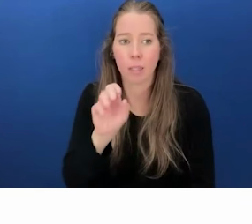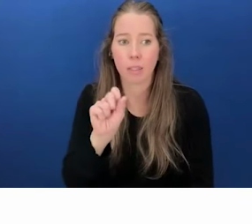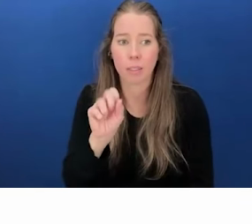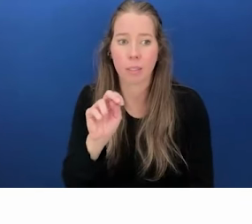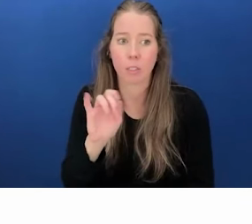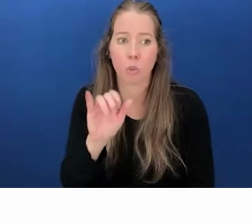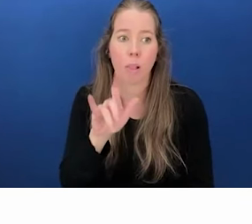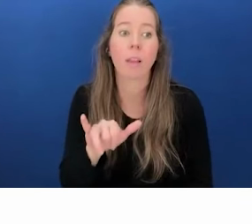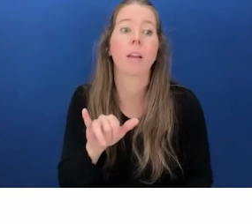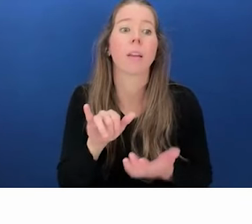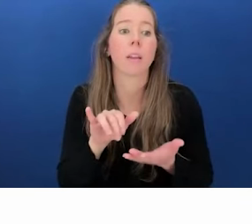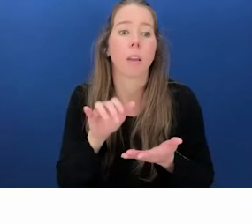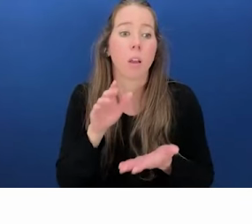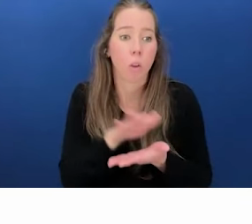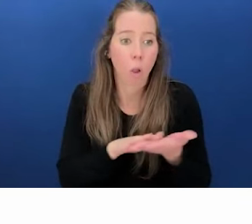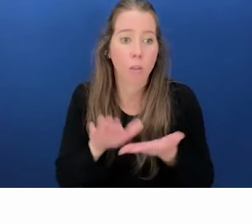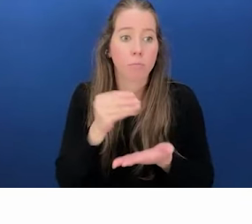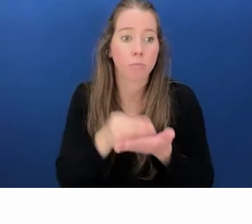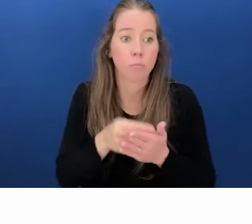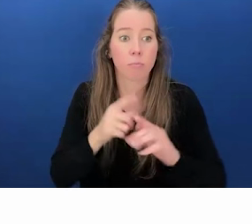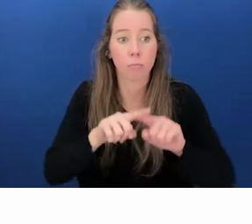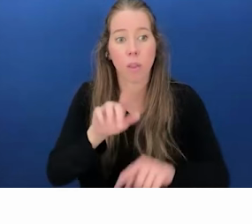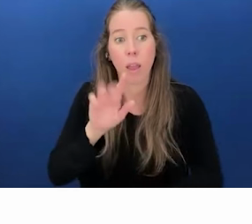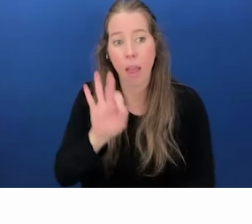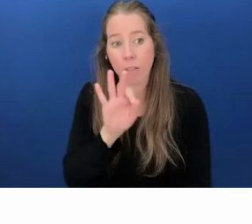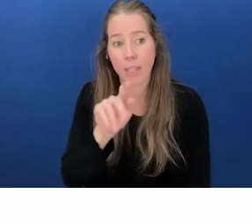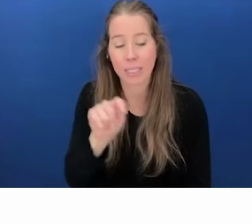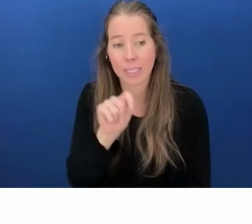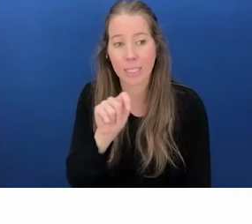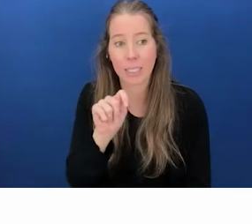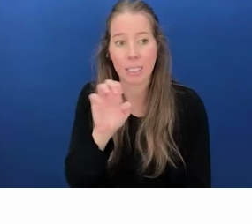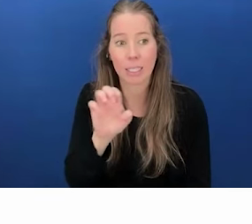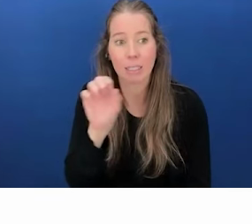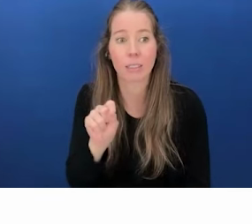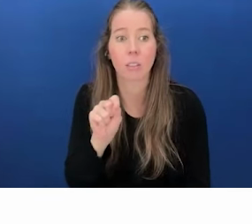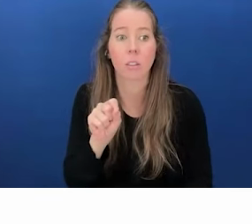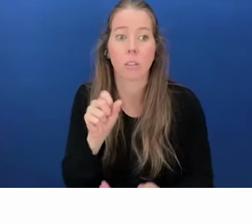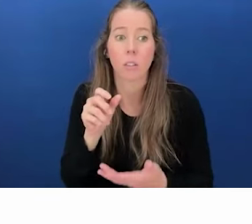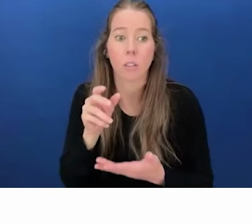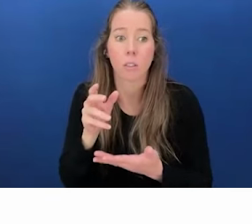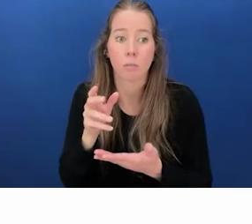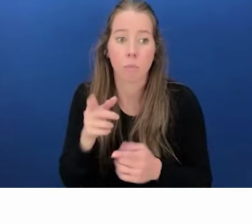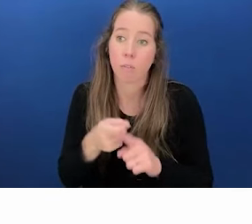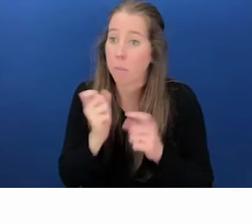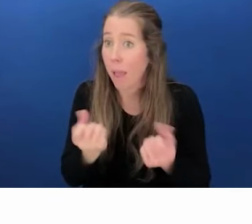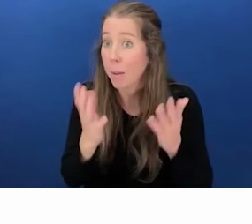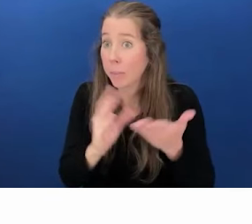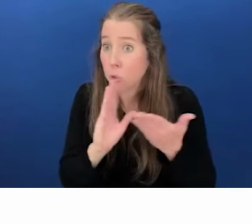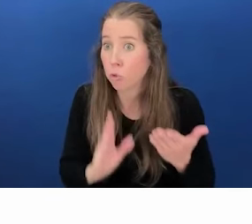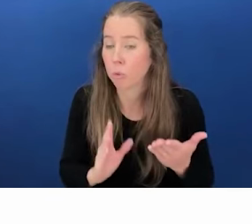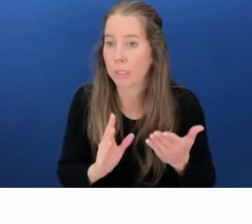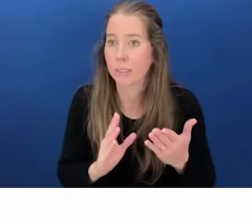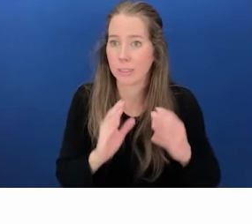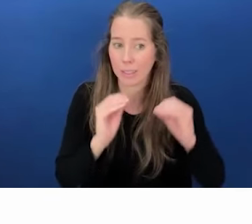revenue hinges on FTES, primarily FTES, which is generated by the amount of students that a teacher